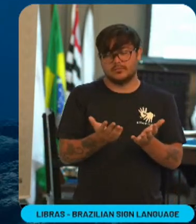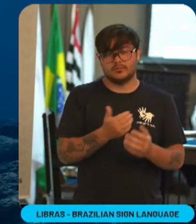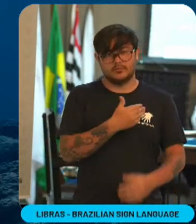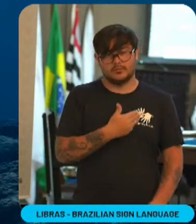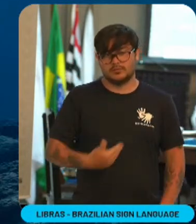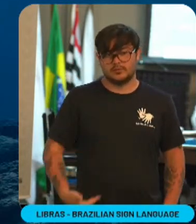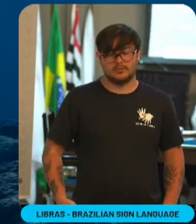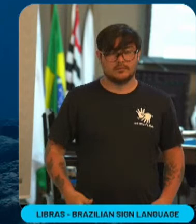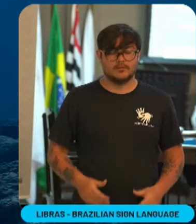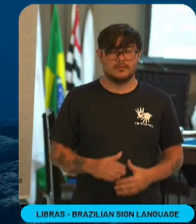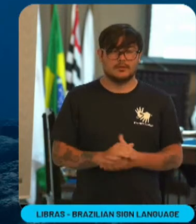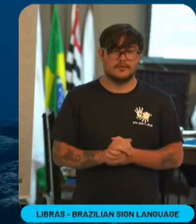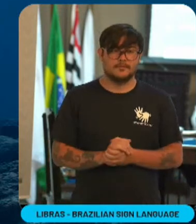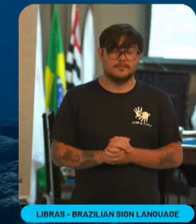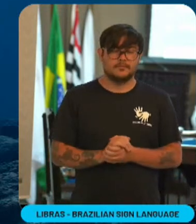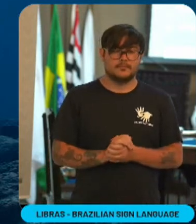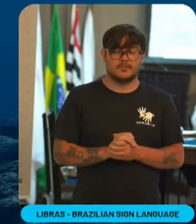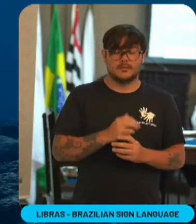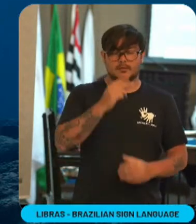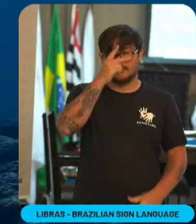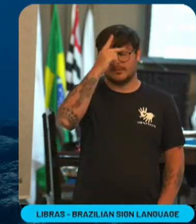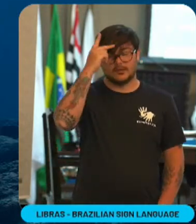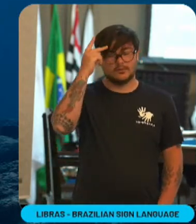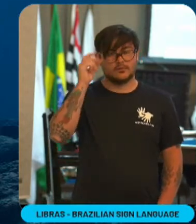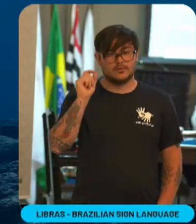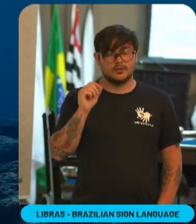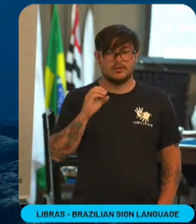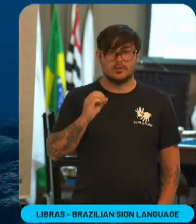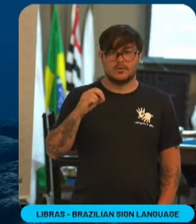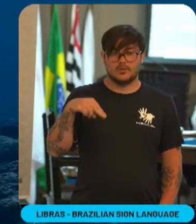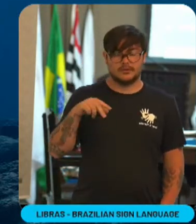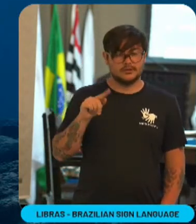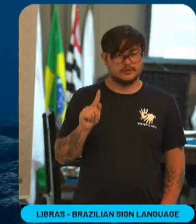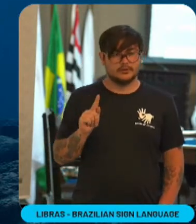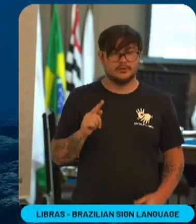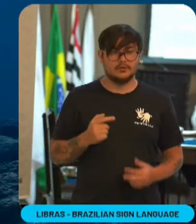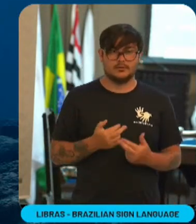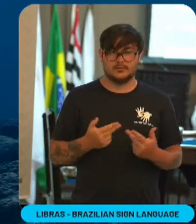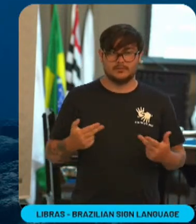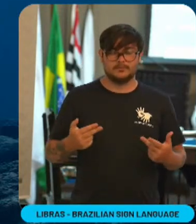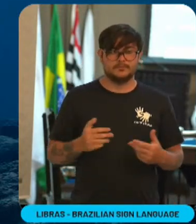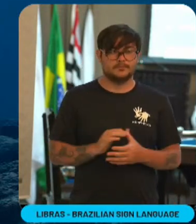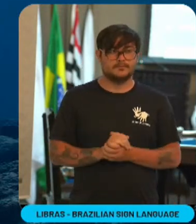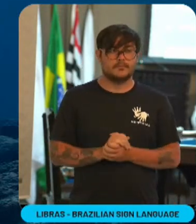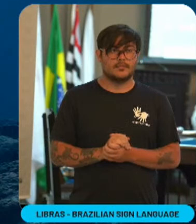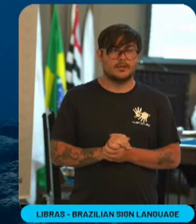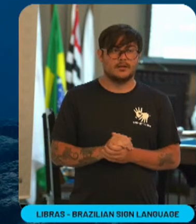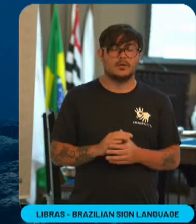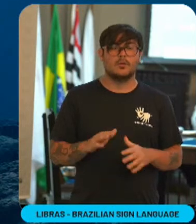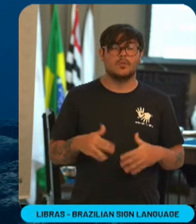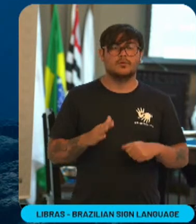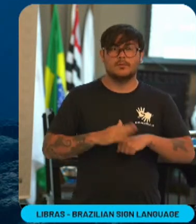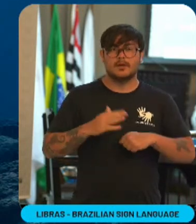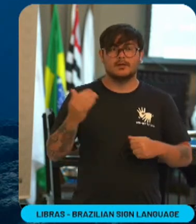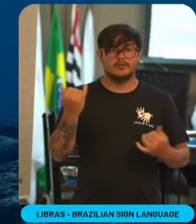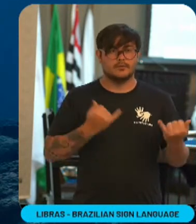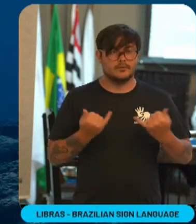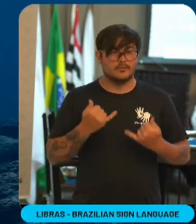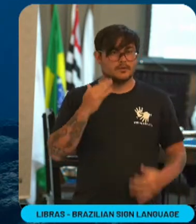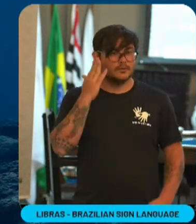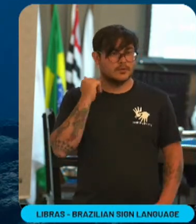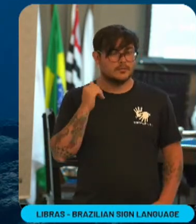the city commission, the assembly, the NGOs. The